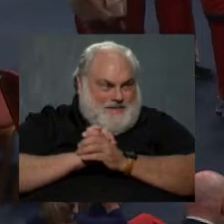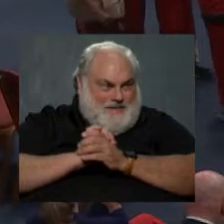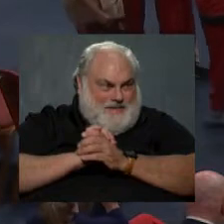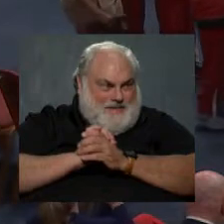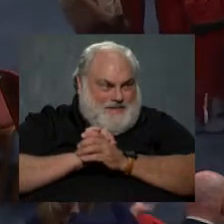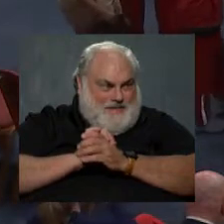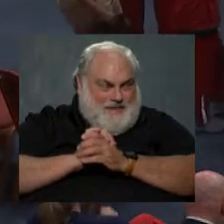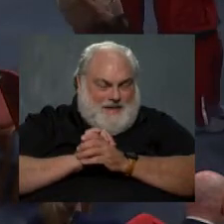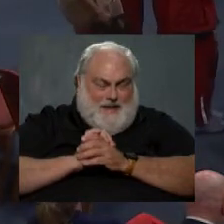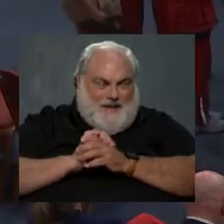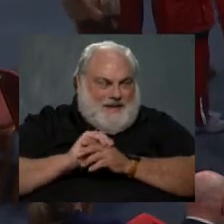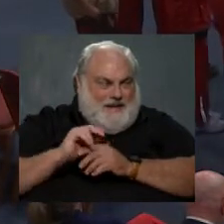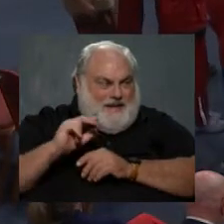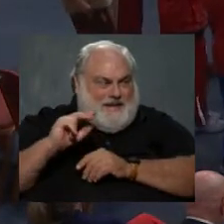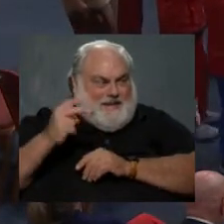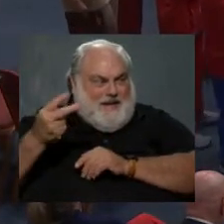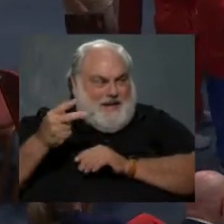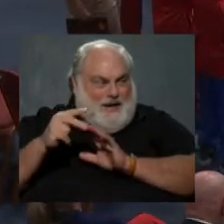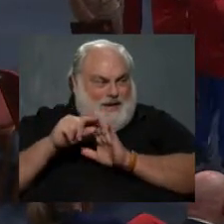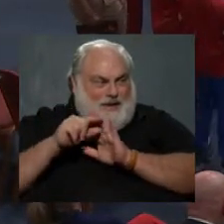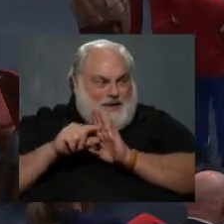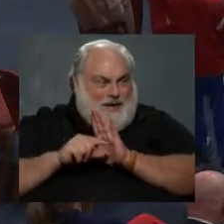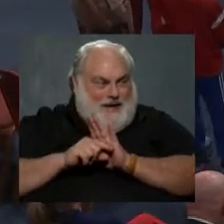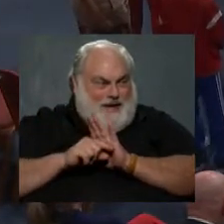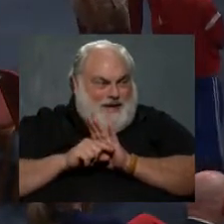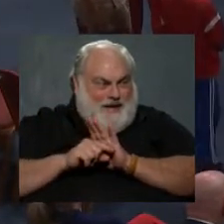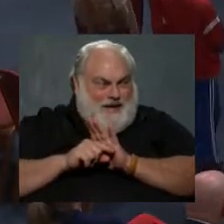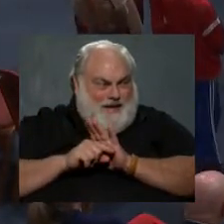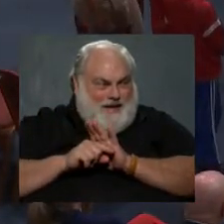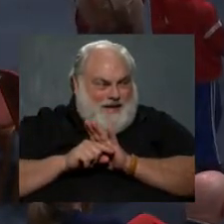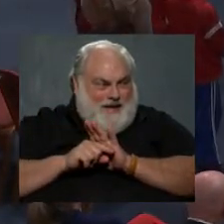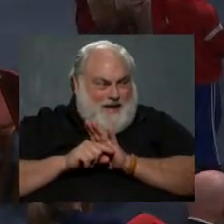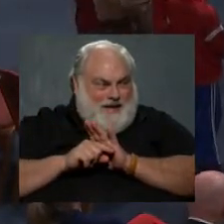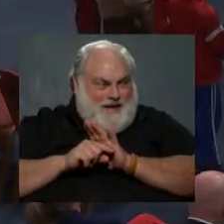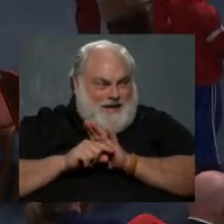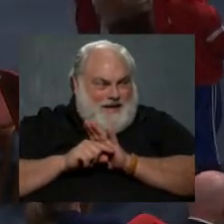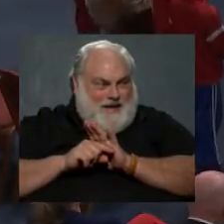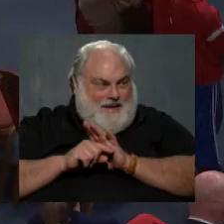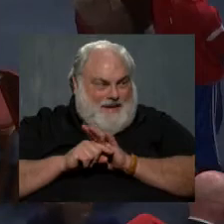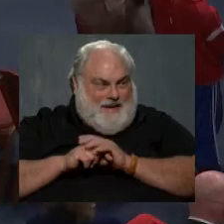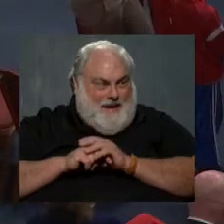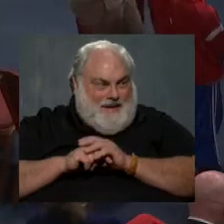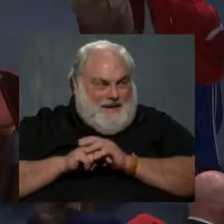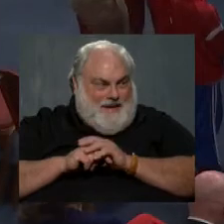Our second grader, does he need to come around here? Because you can't see him either.